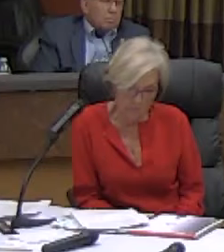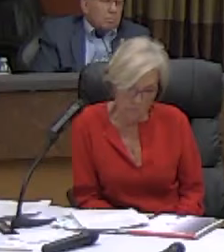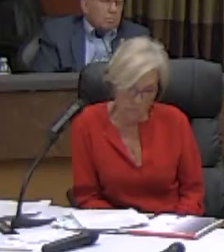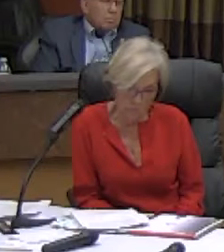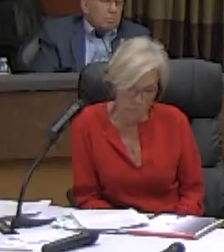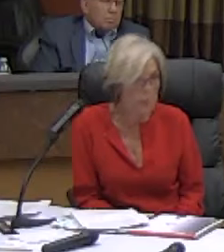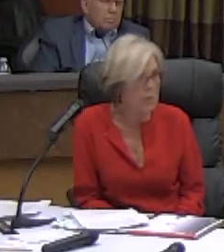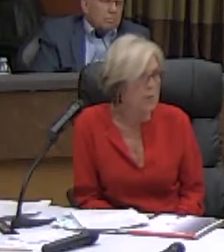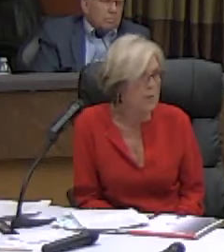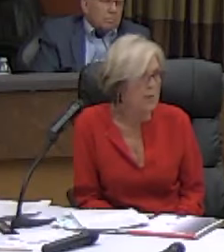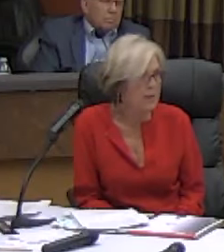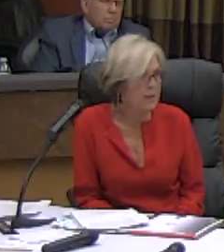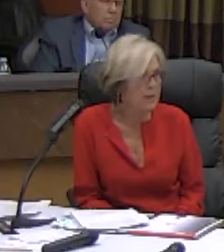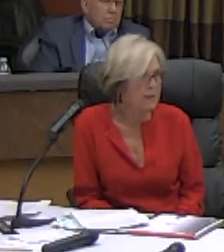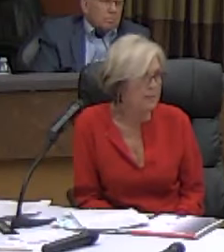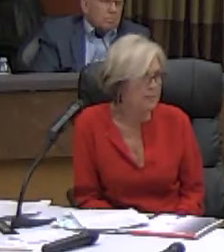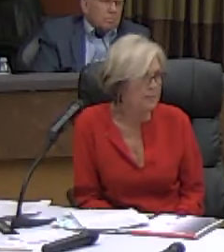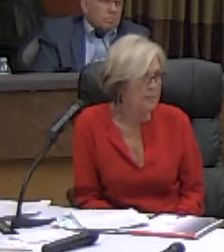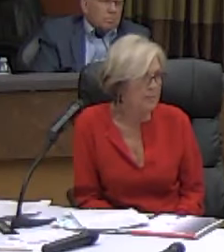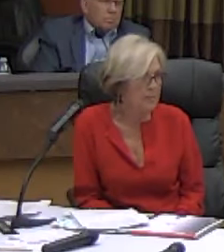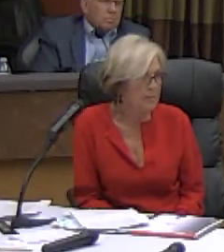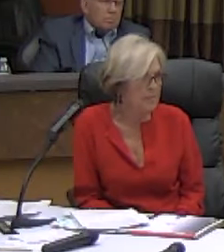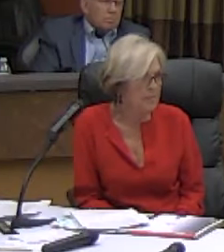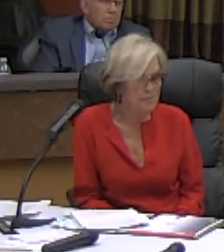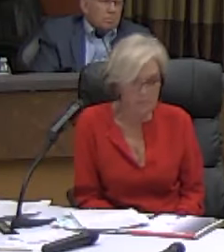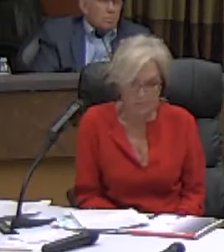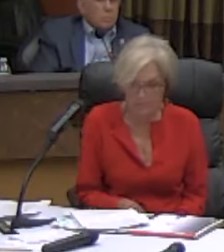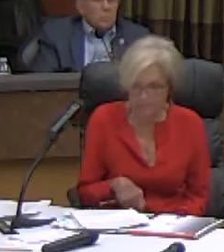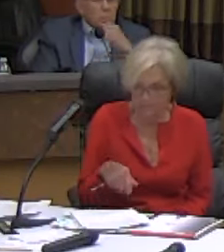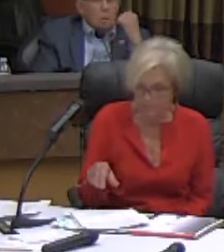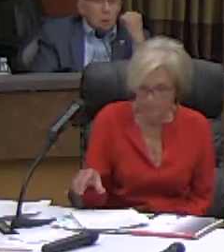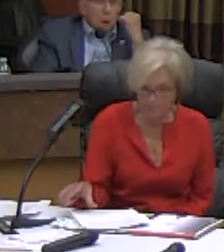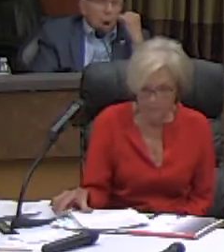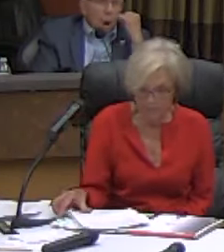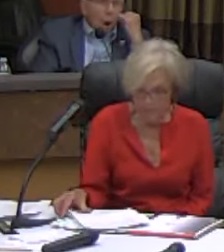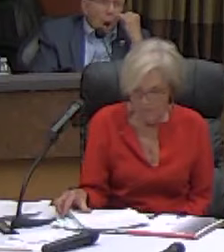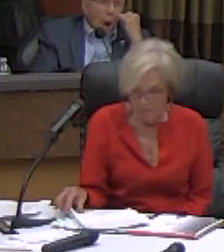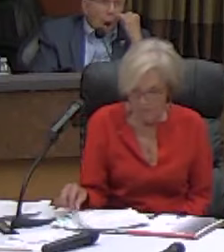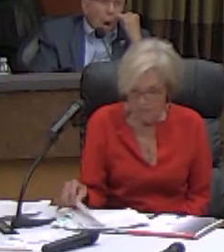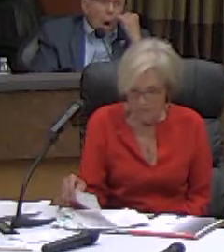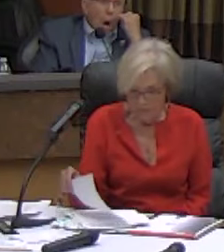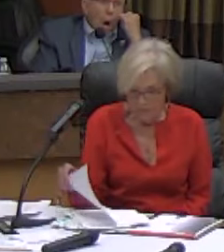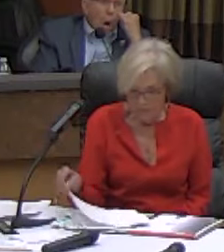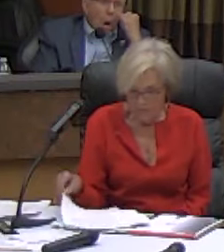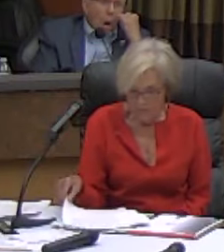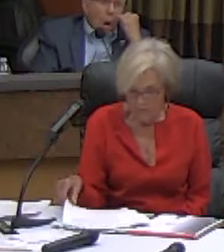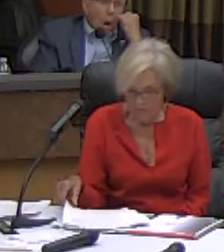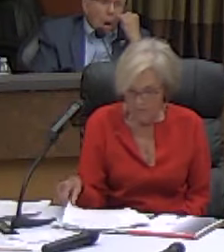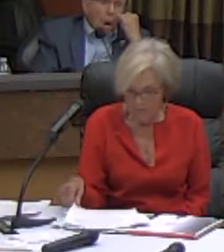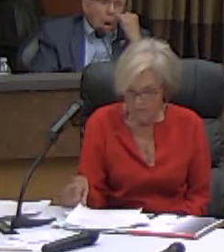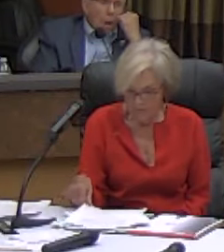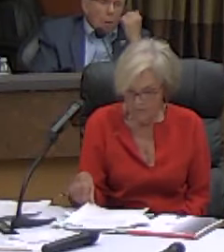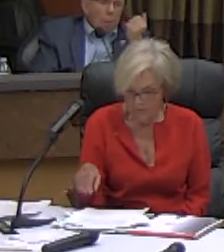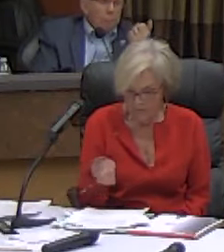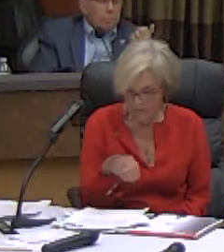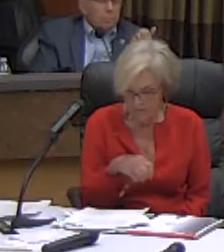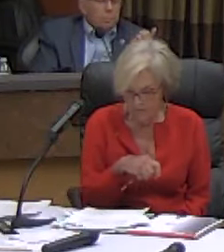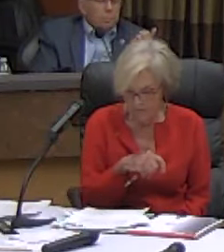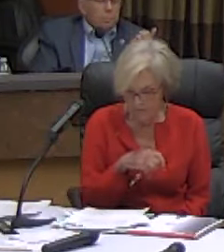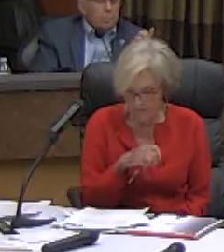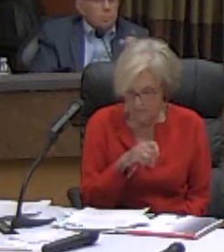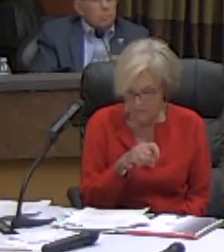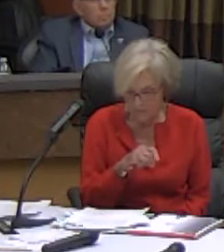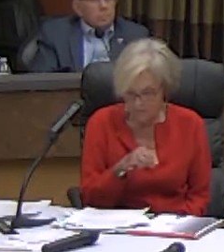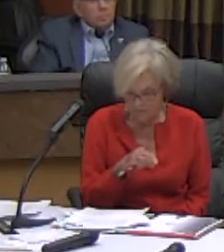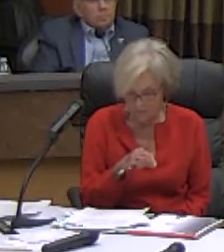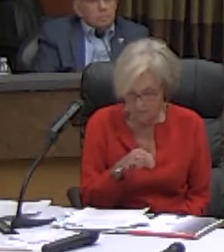the water policy has been the subject of several public meetings, it has gone through changes. So what is the rush for council action,